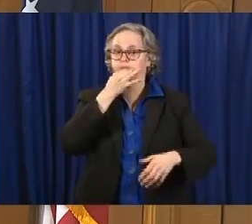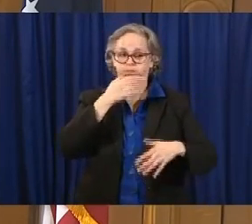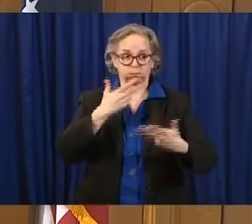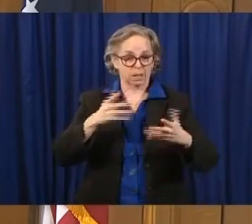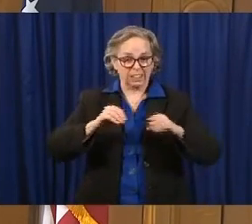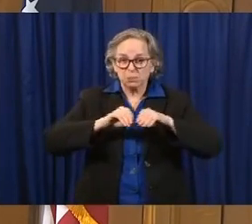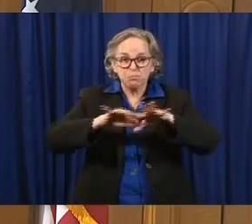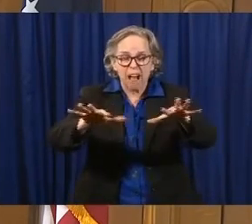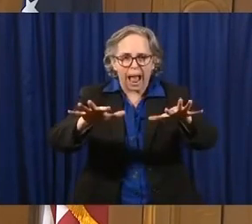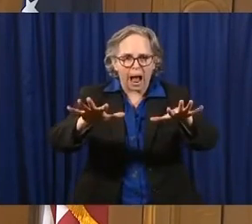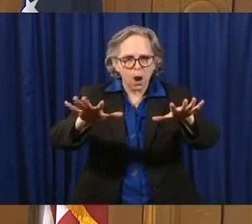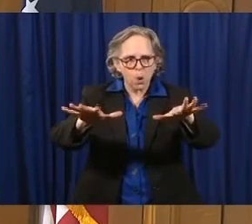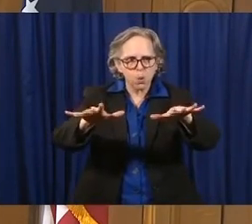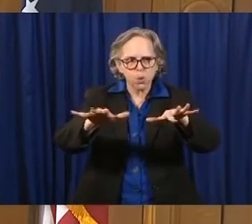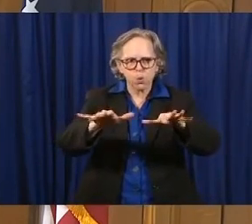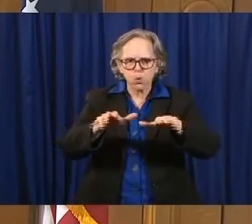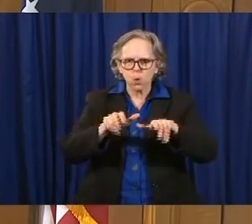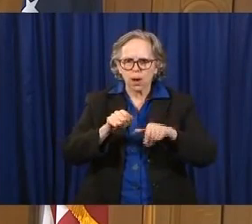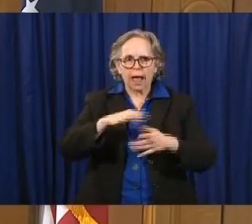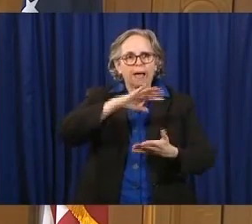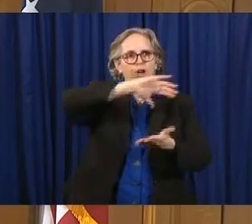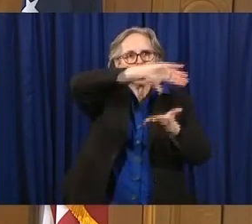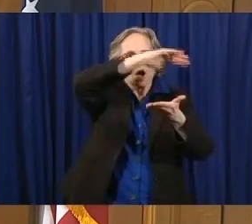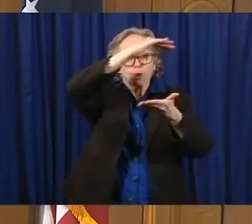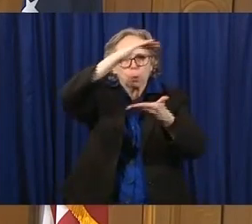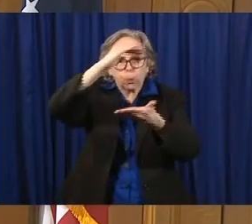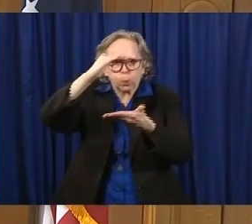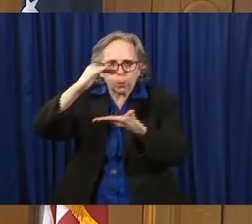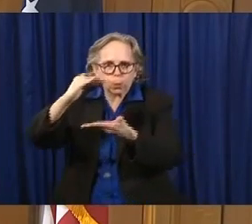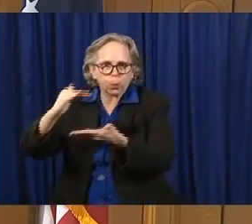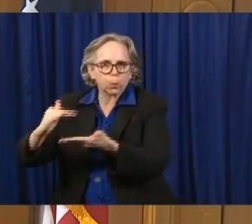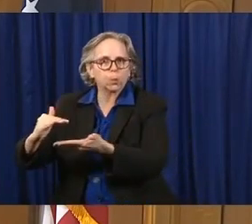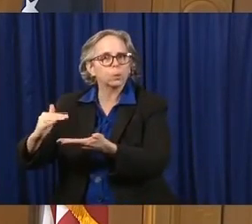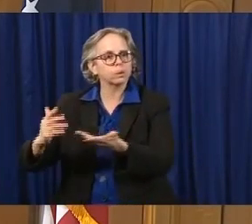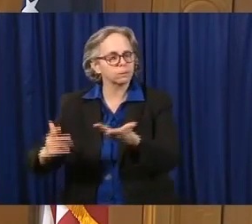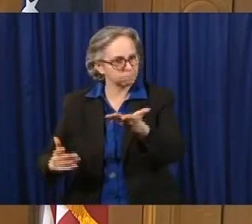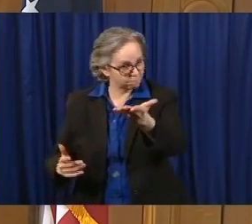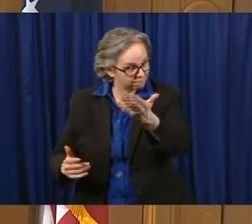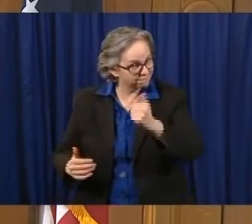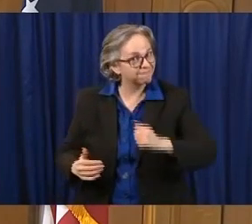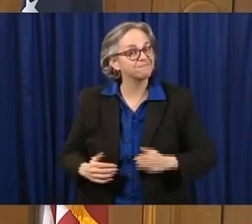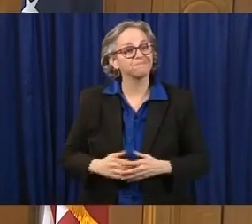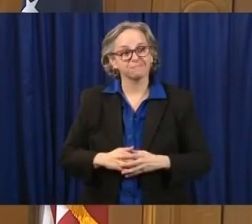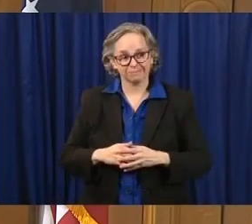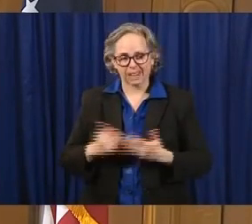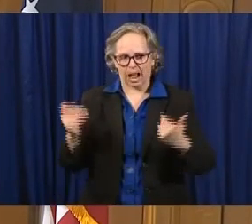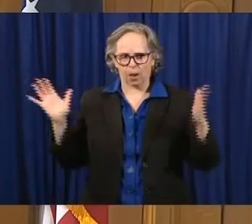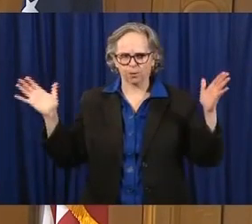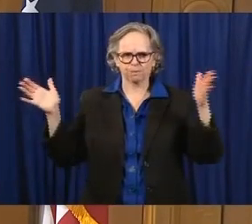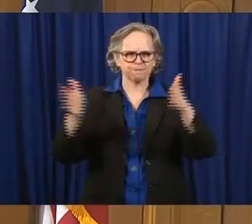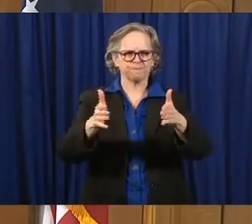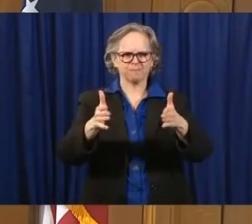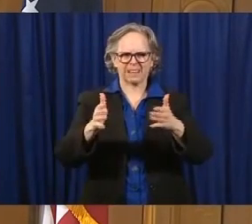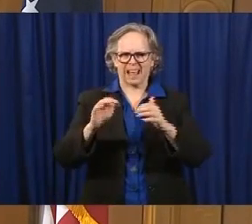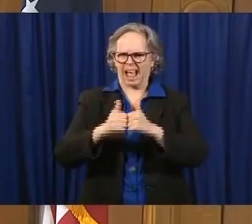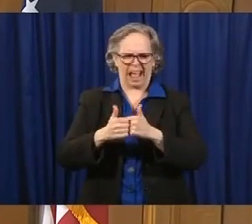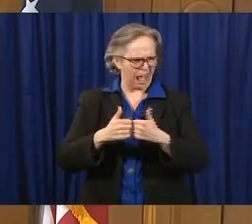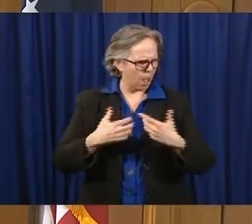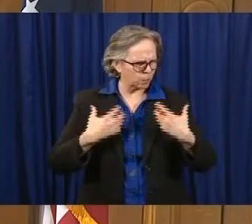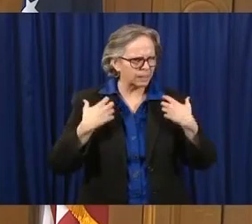put this curve down, and now we're planning to how we start back up. So look forward to working with you,